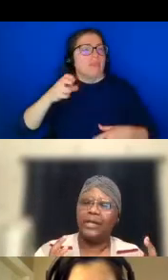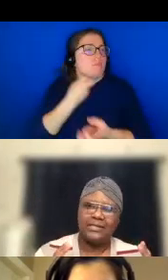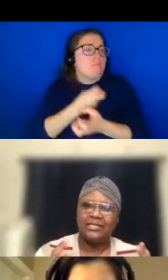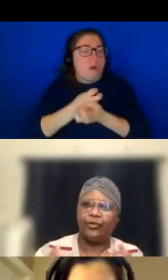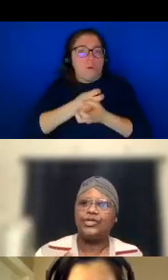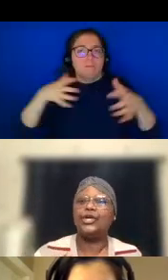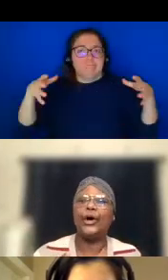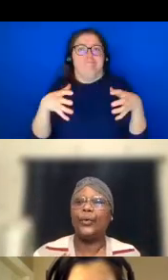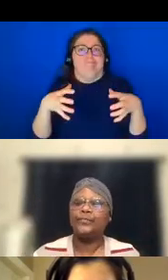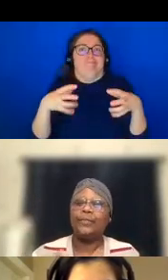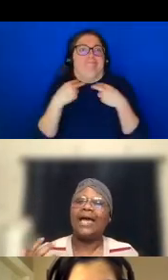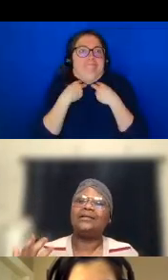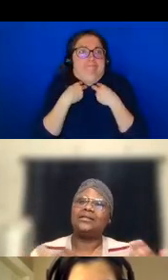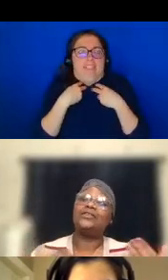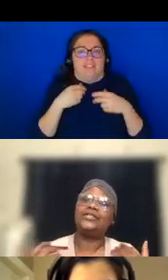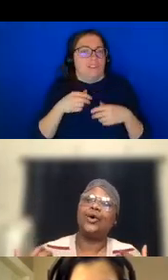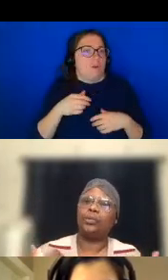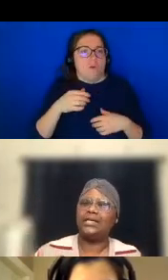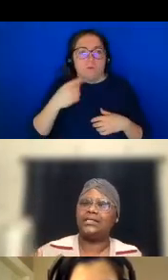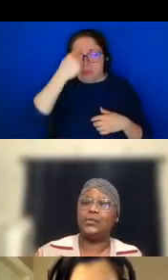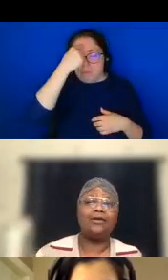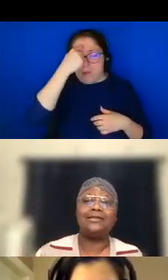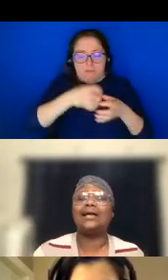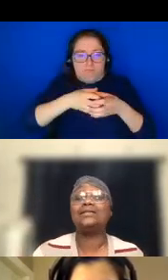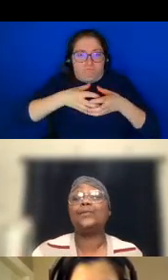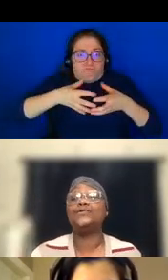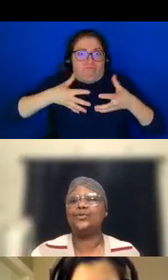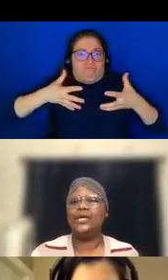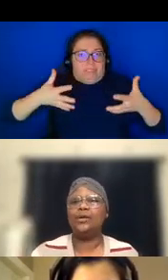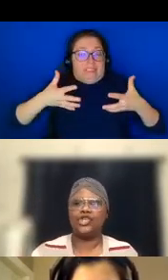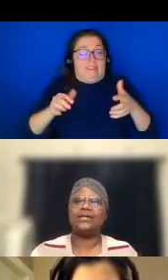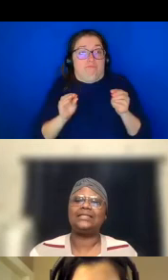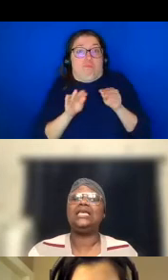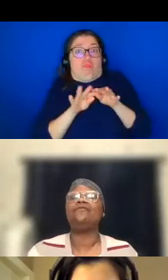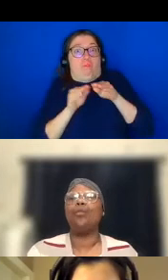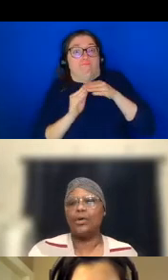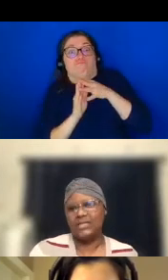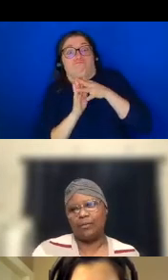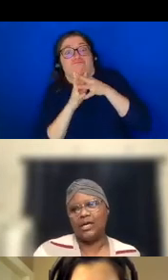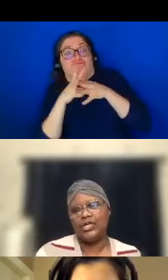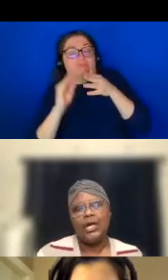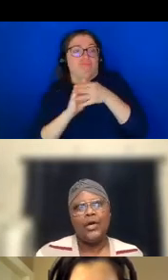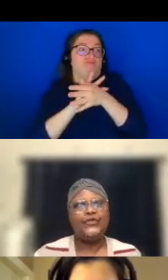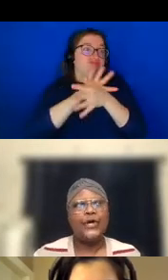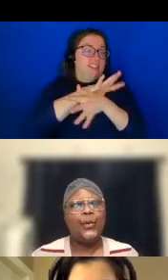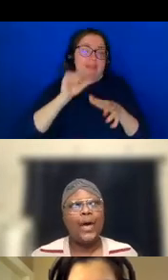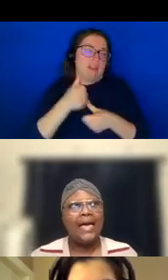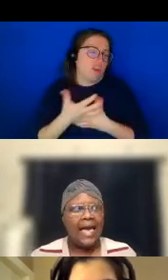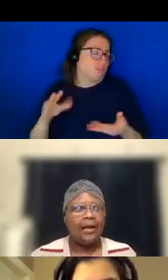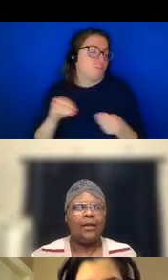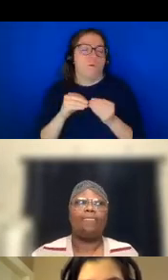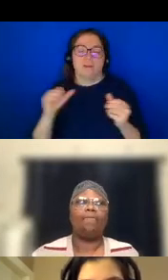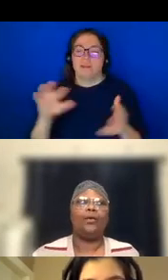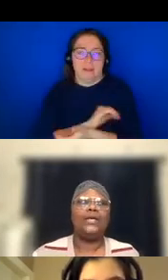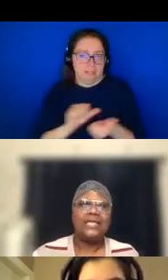of places for it to go. And it starts to go places where it's not supposed to be, which causes even more damage. So